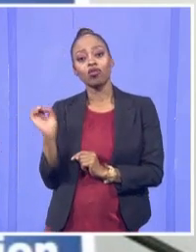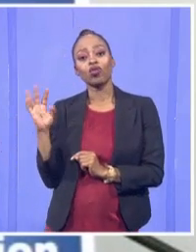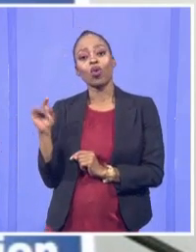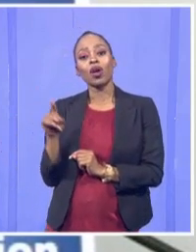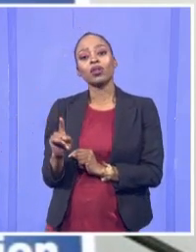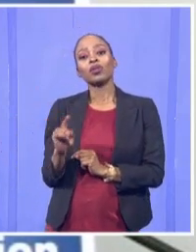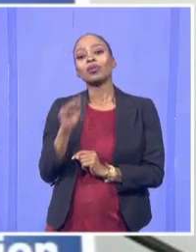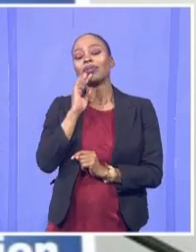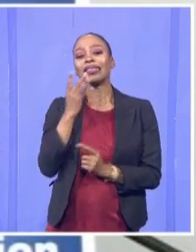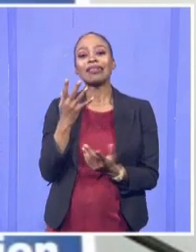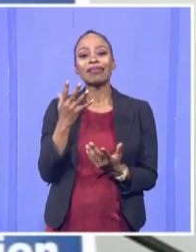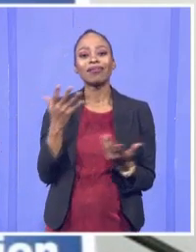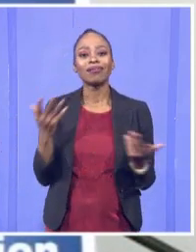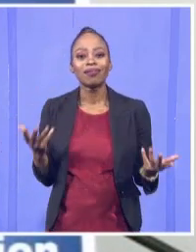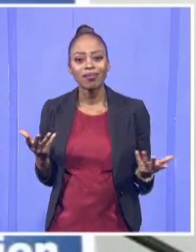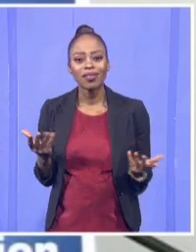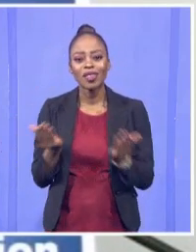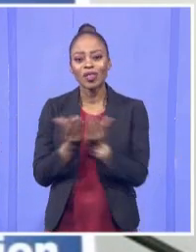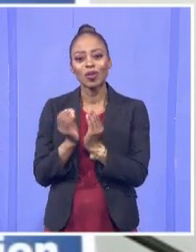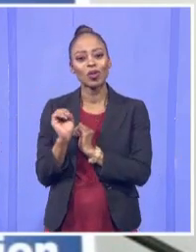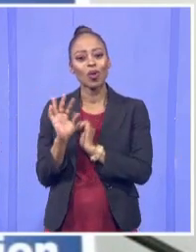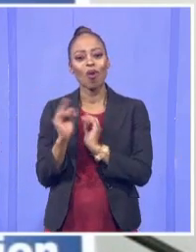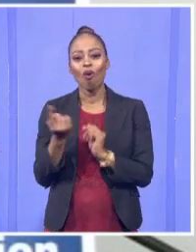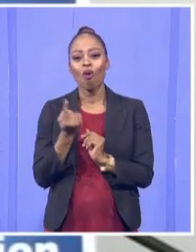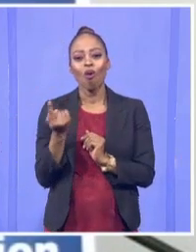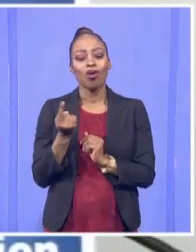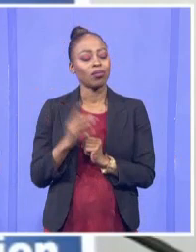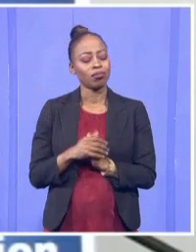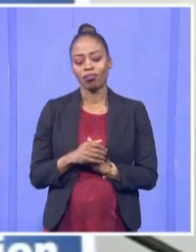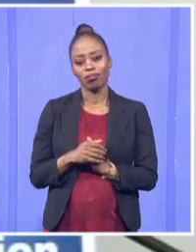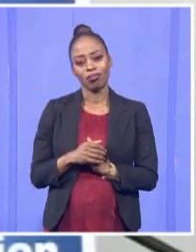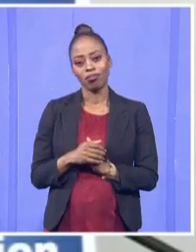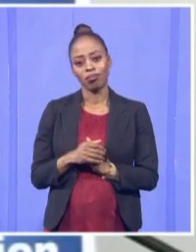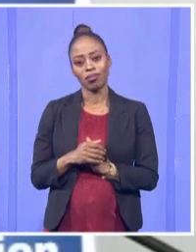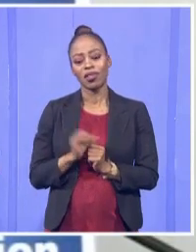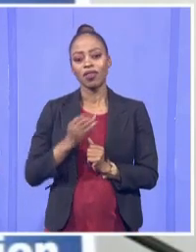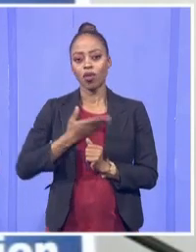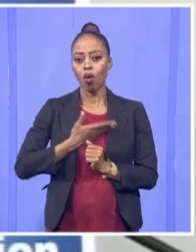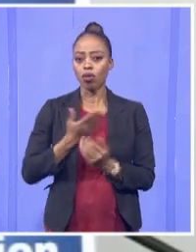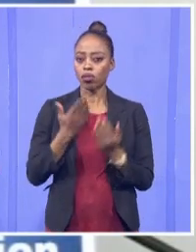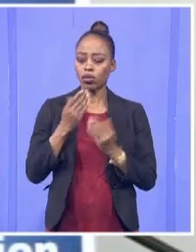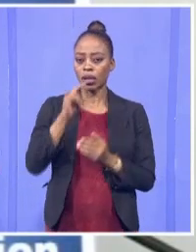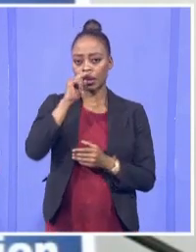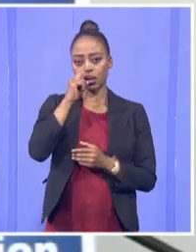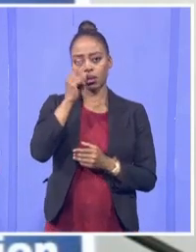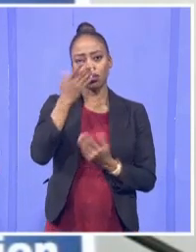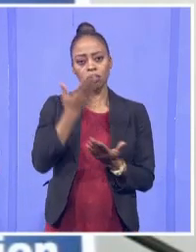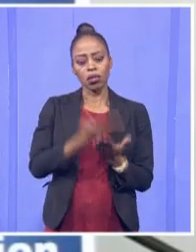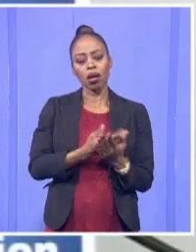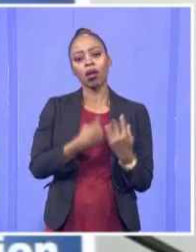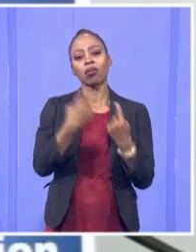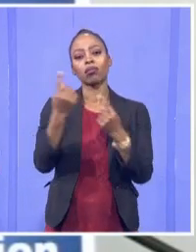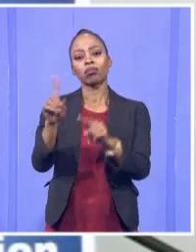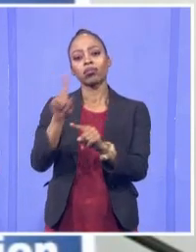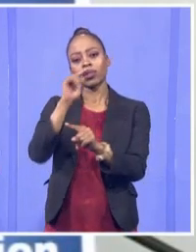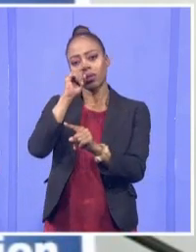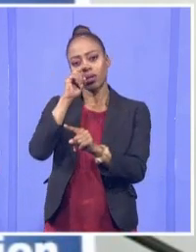must not be stuck with schools in Soweto. If they want to go and study in Sandton, they must be allowed to study in